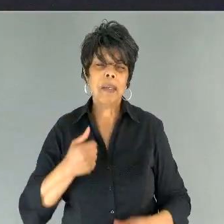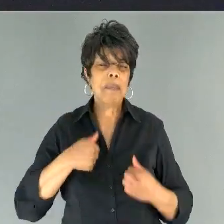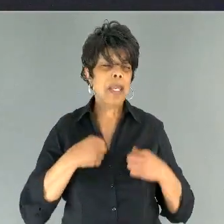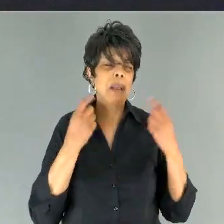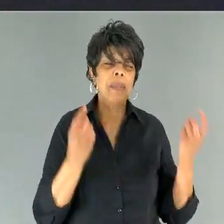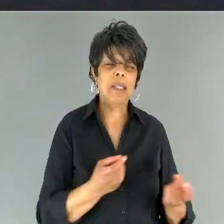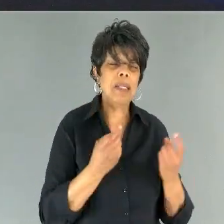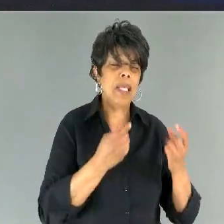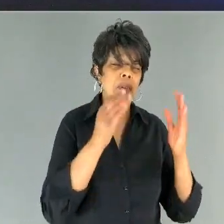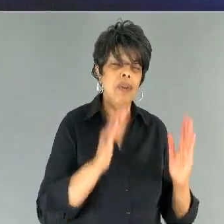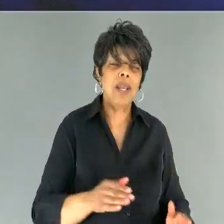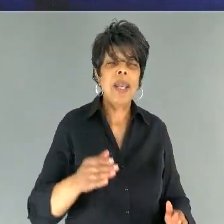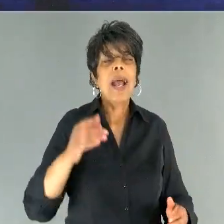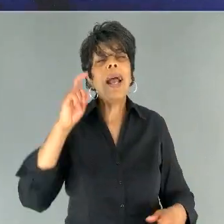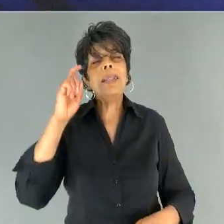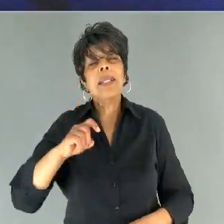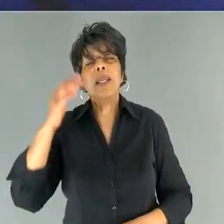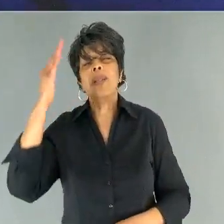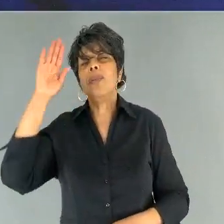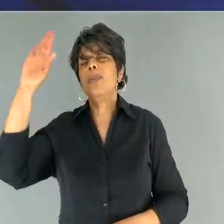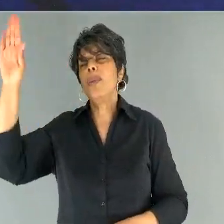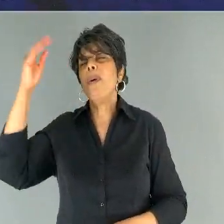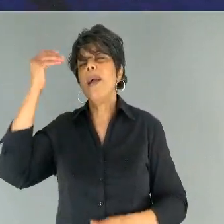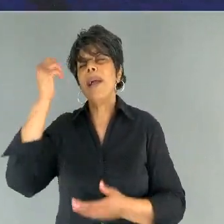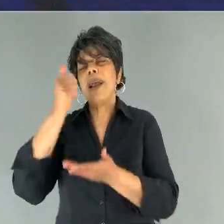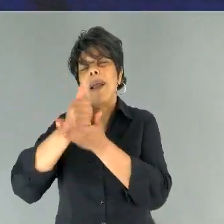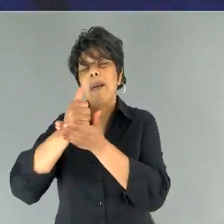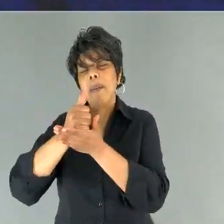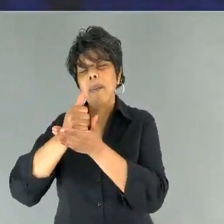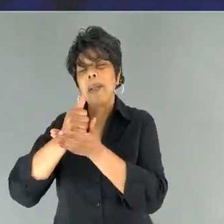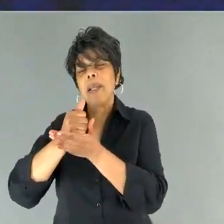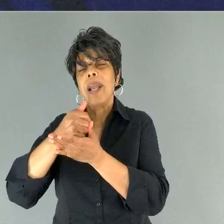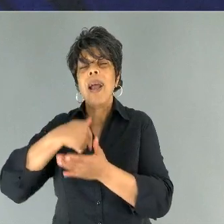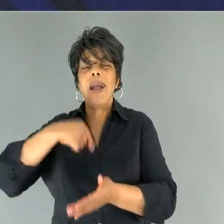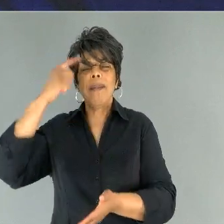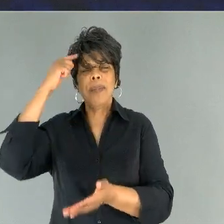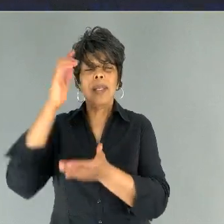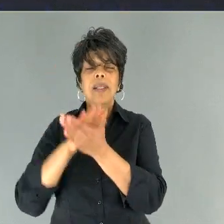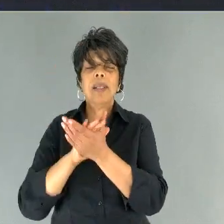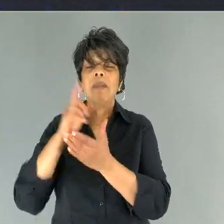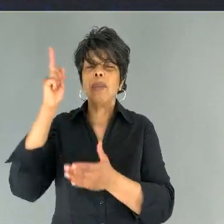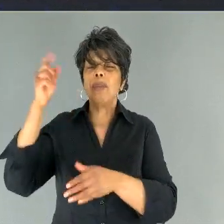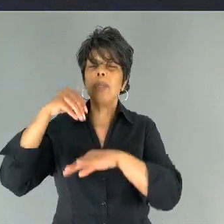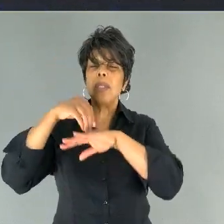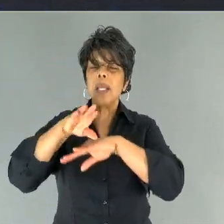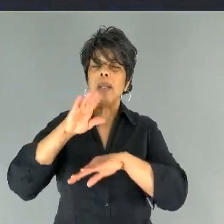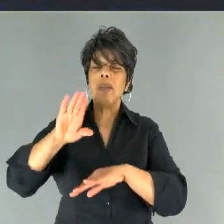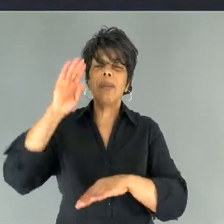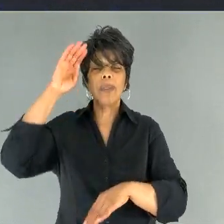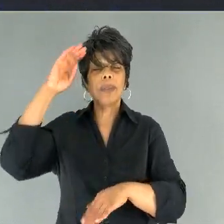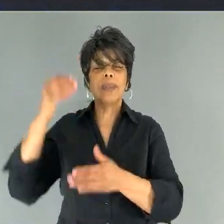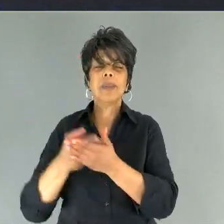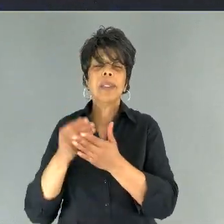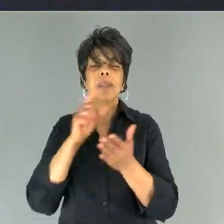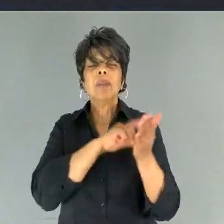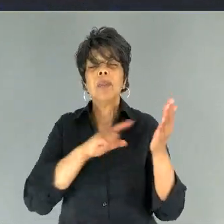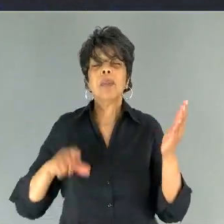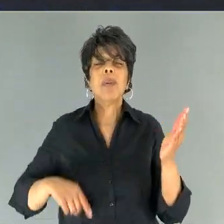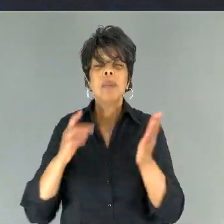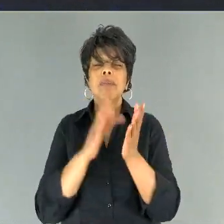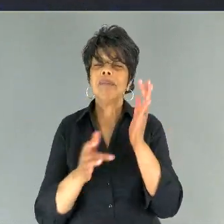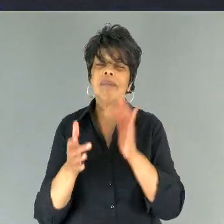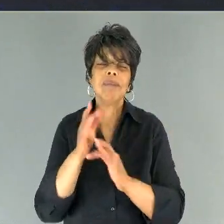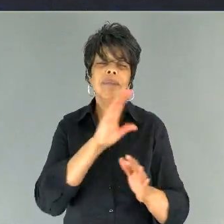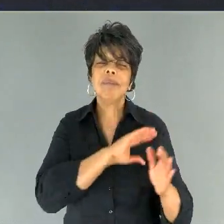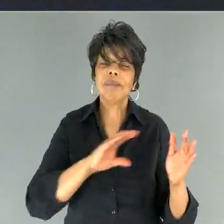help. I believe that you sent your Son, the Lord Jesus Christ, to die